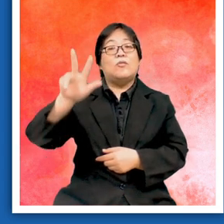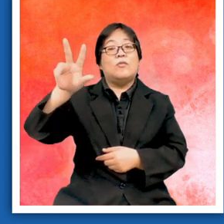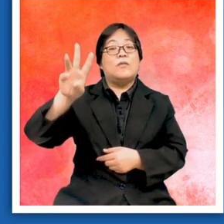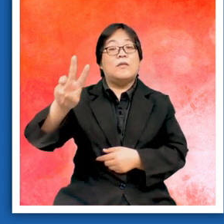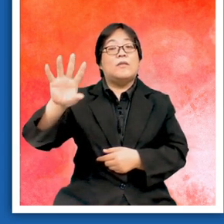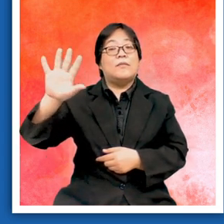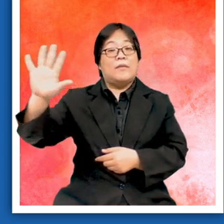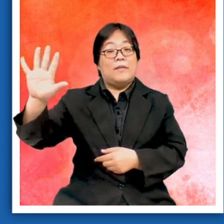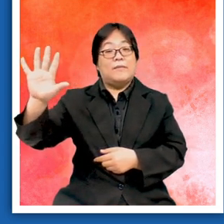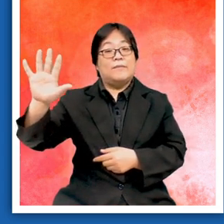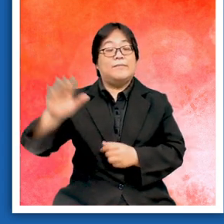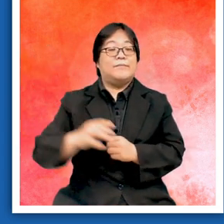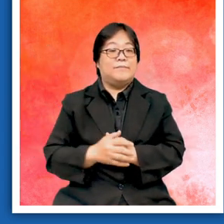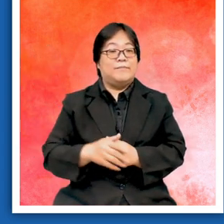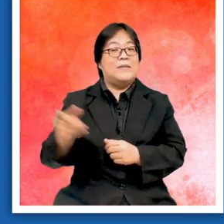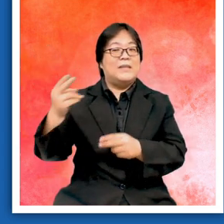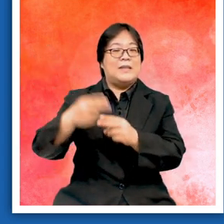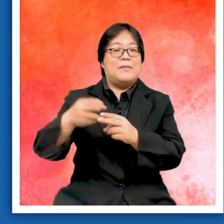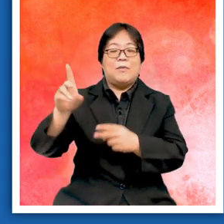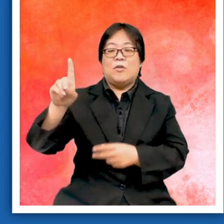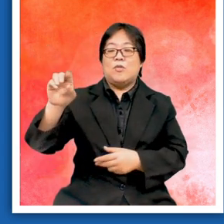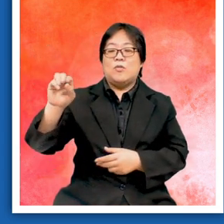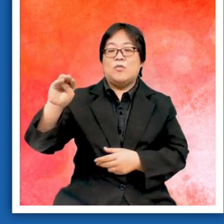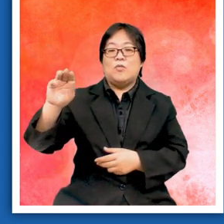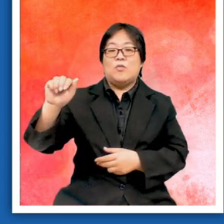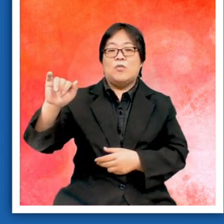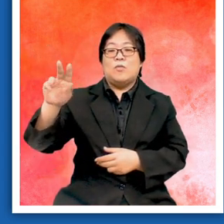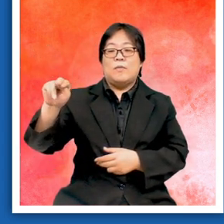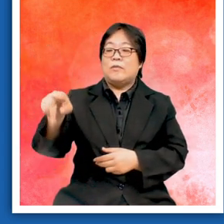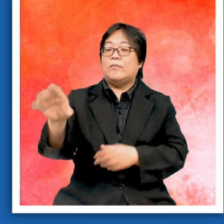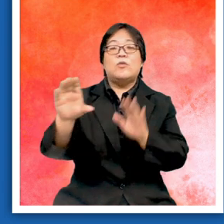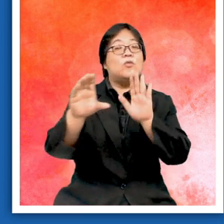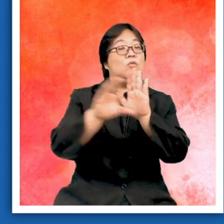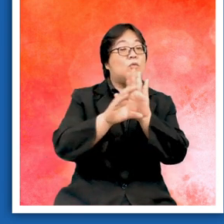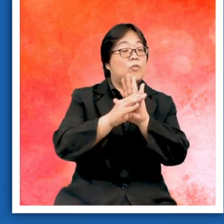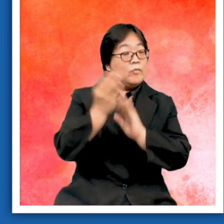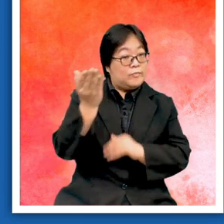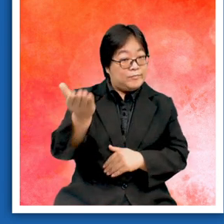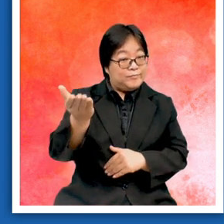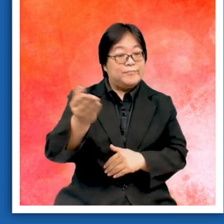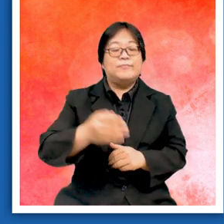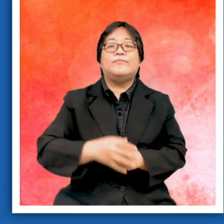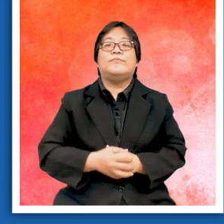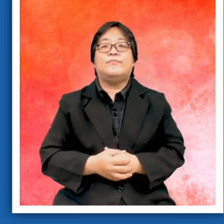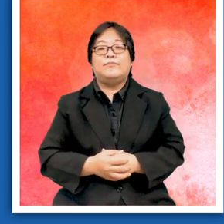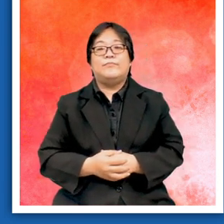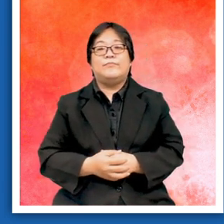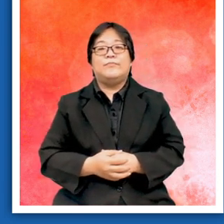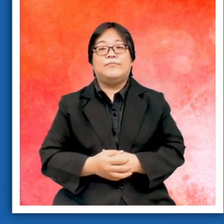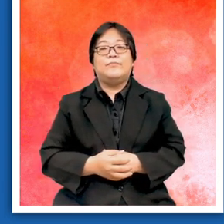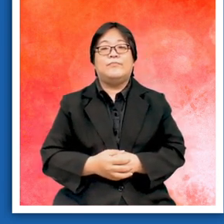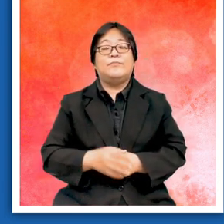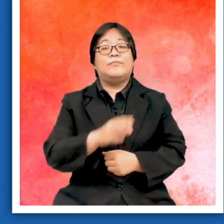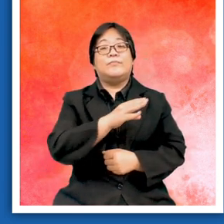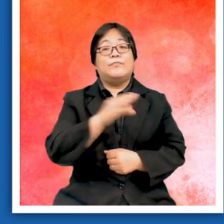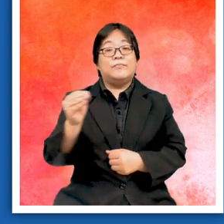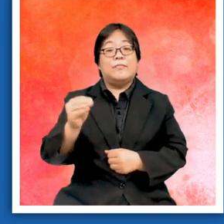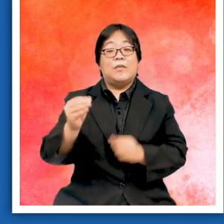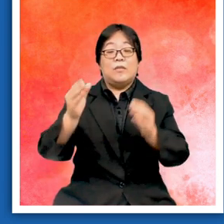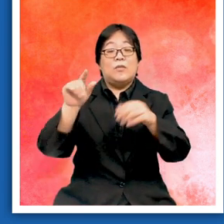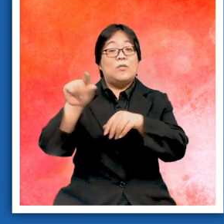365 that domain attached to it, something like this. And the